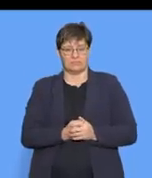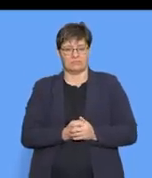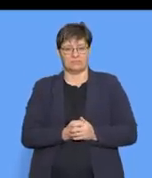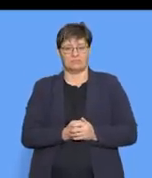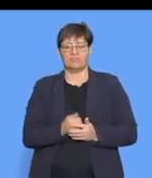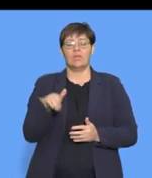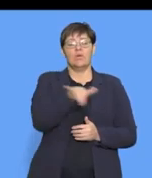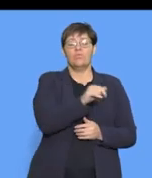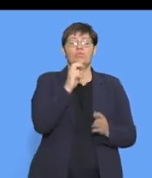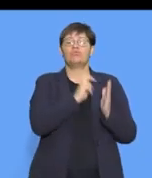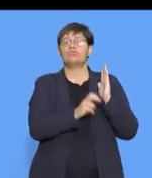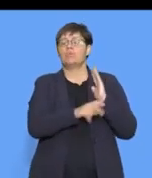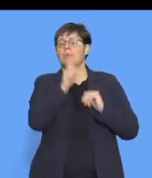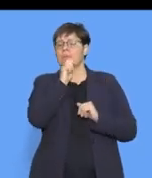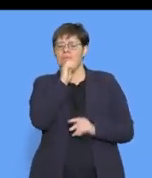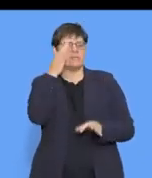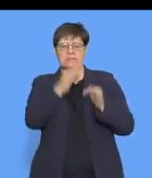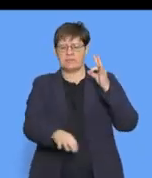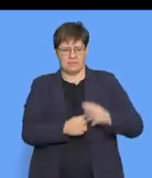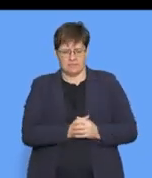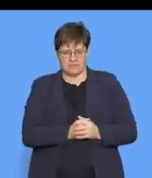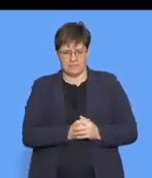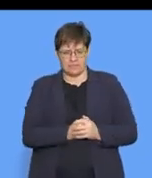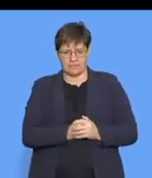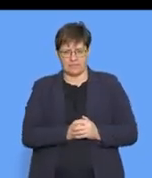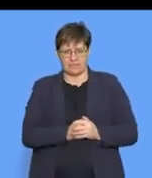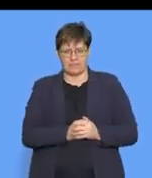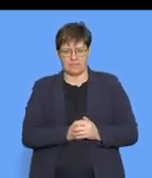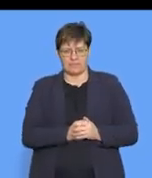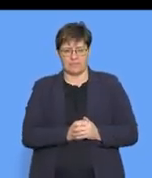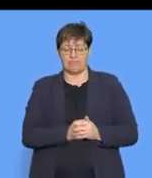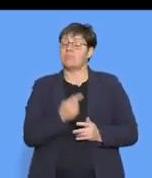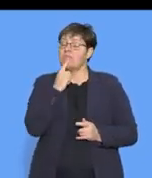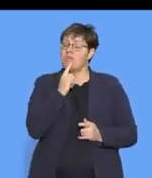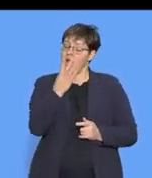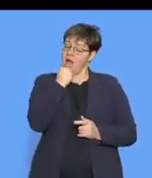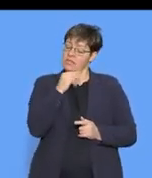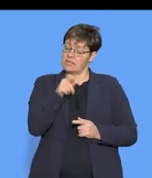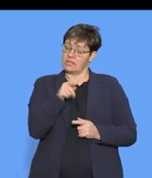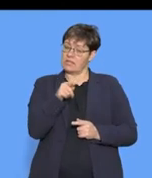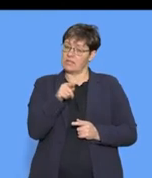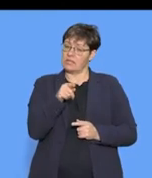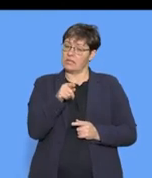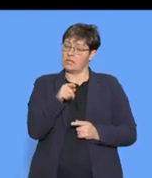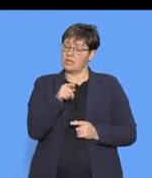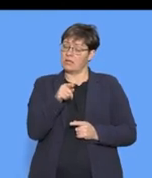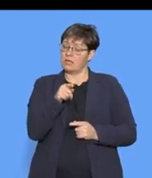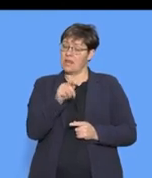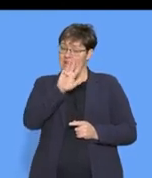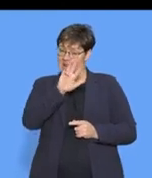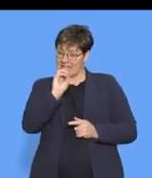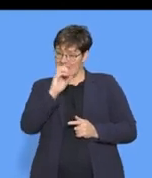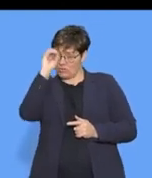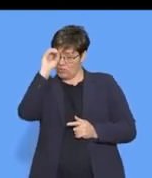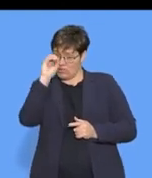So, which rule to use? Pretty simple. Okay, first we're going to ask ourselves, is the triangle right